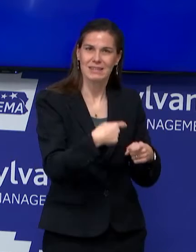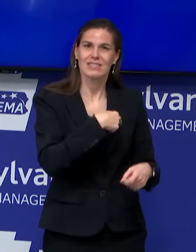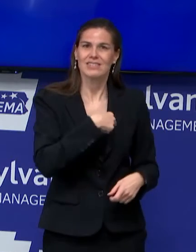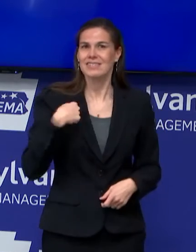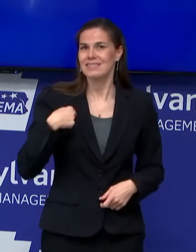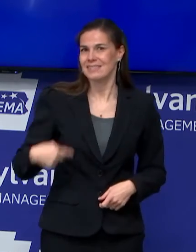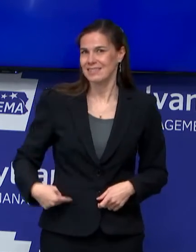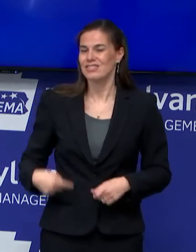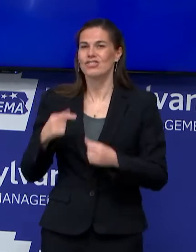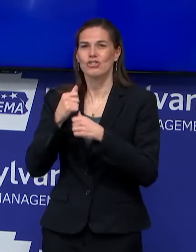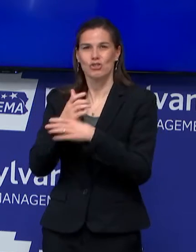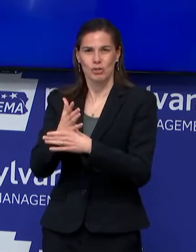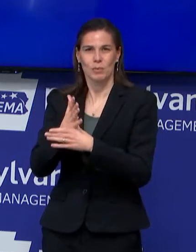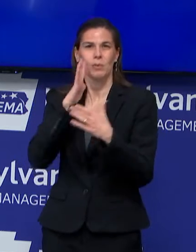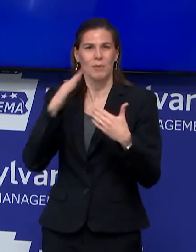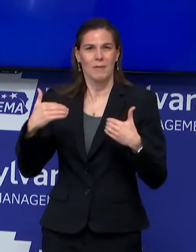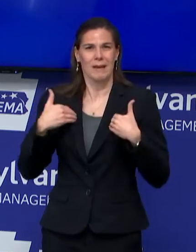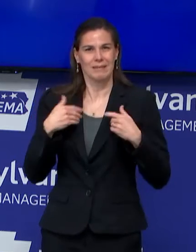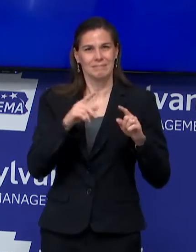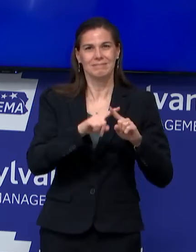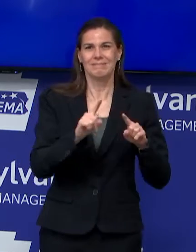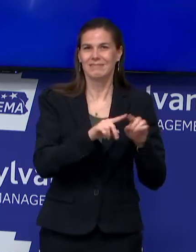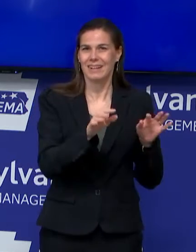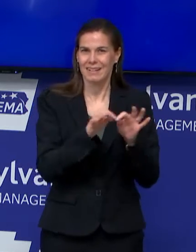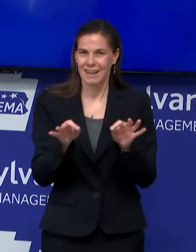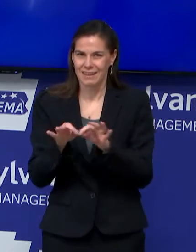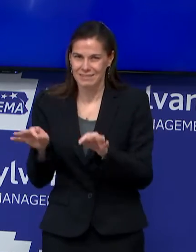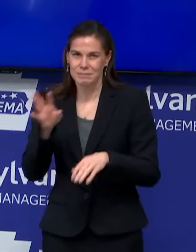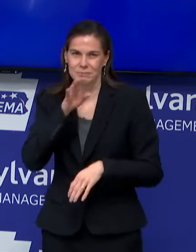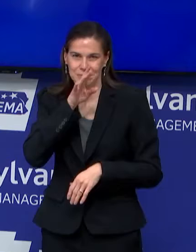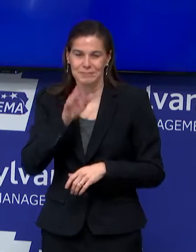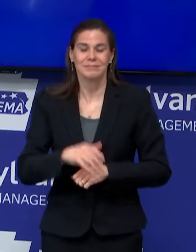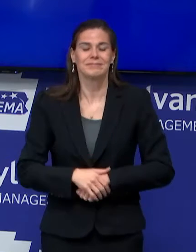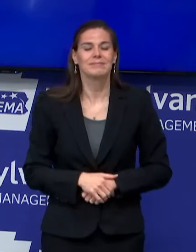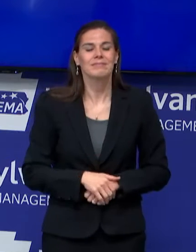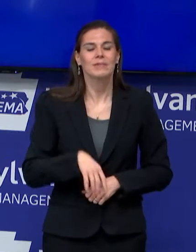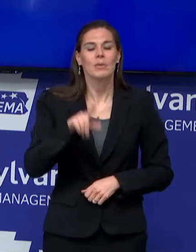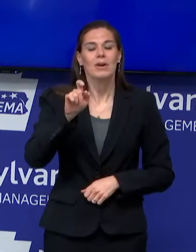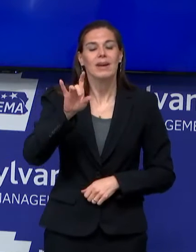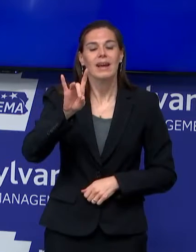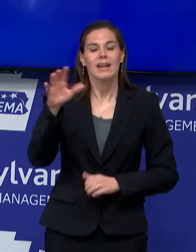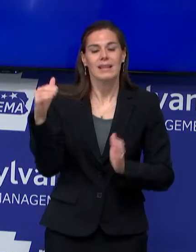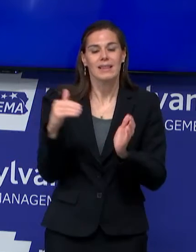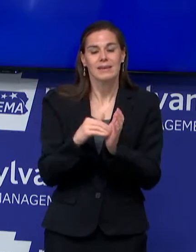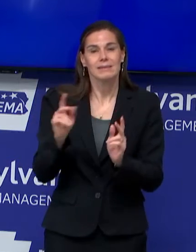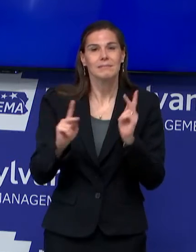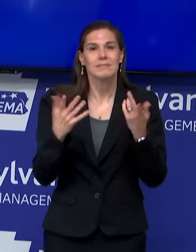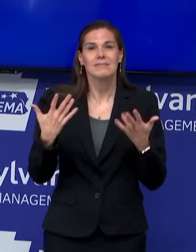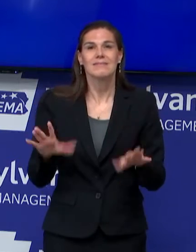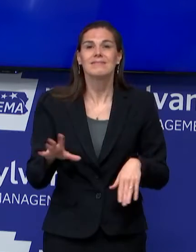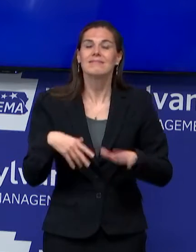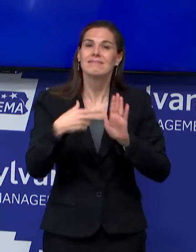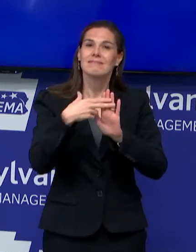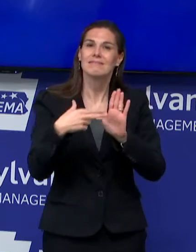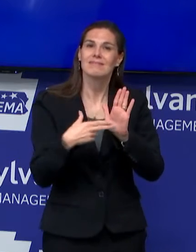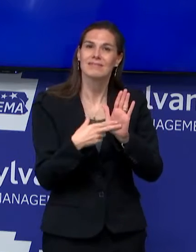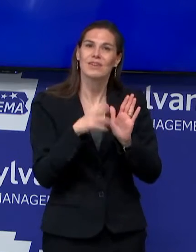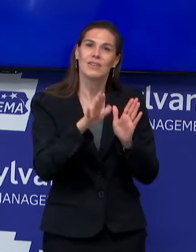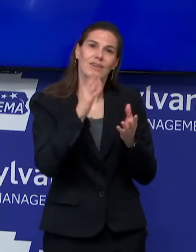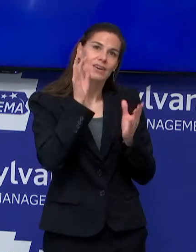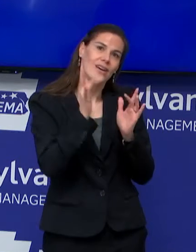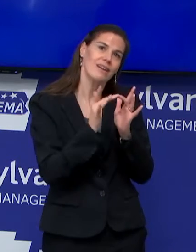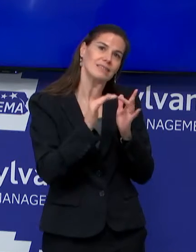German. So far, more than 180,000 people have registered their contact information in the Your Turn